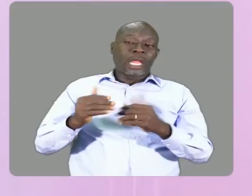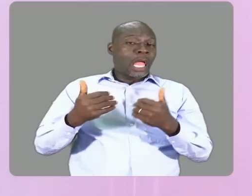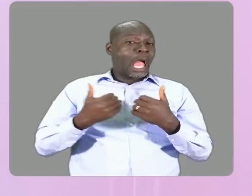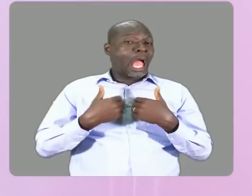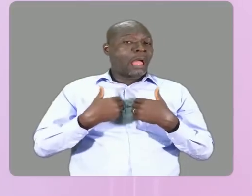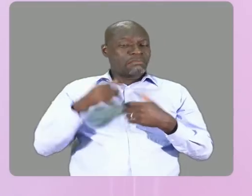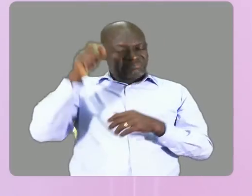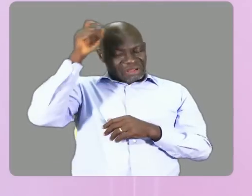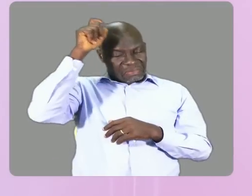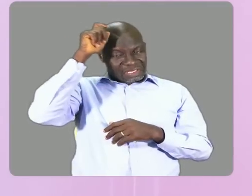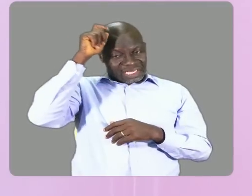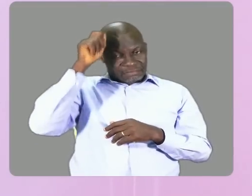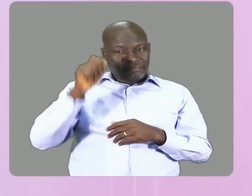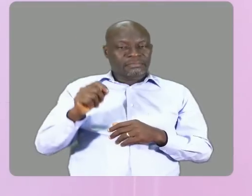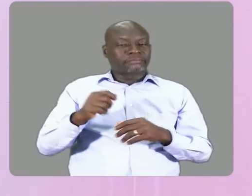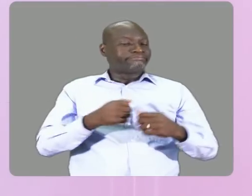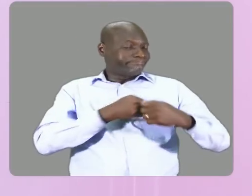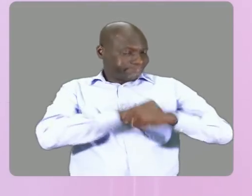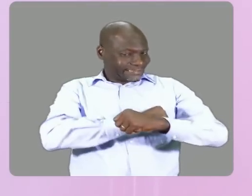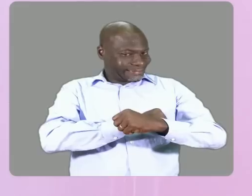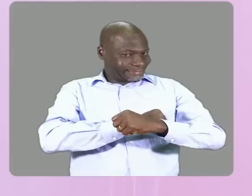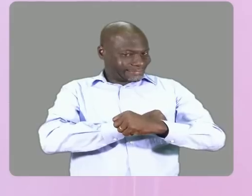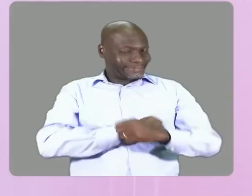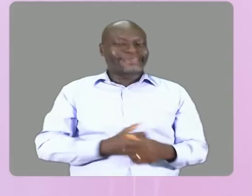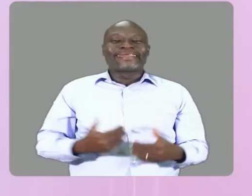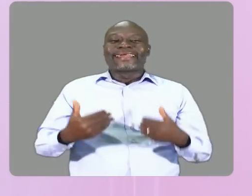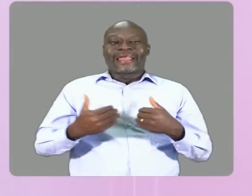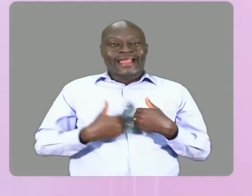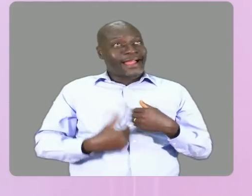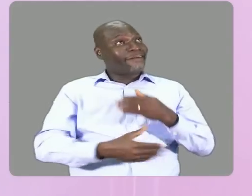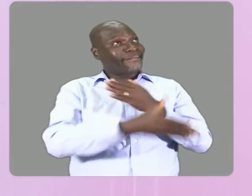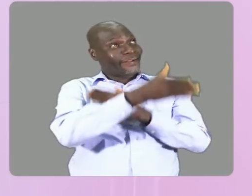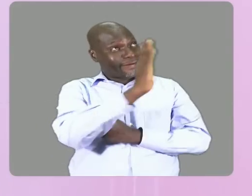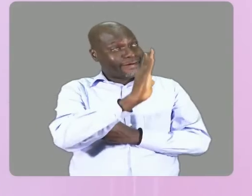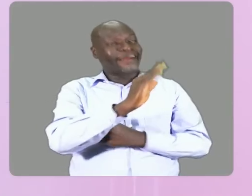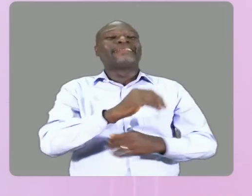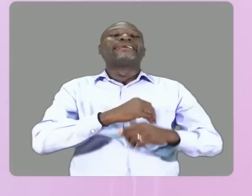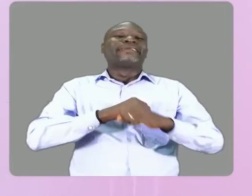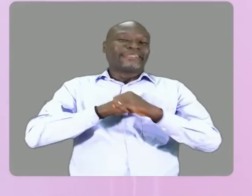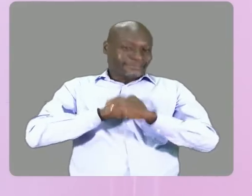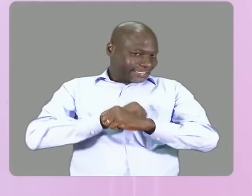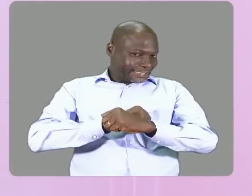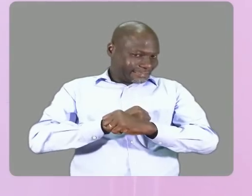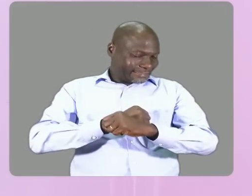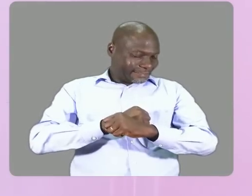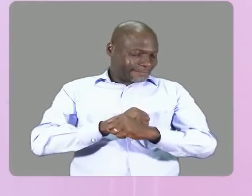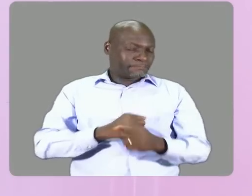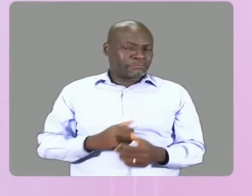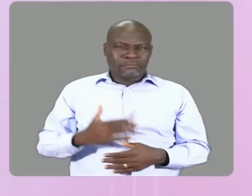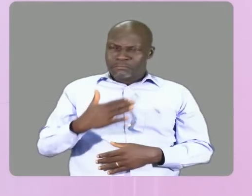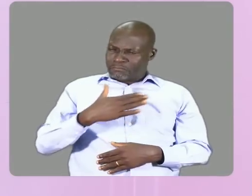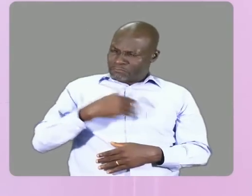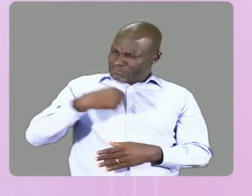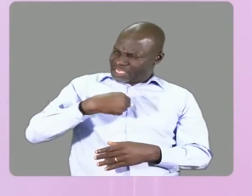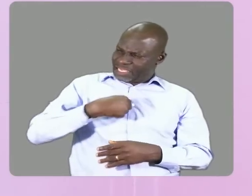bonsam ahobanbo ana yewo onyankopon ahobanbo ba de ma hunu